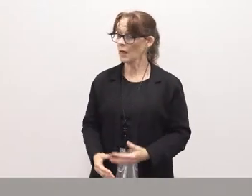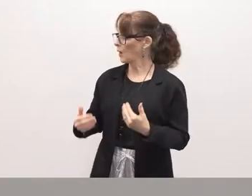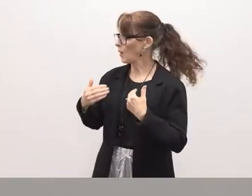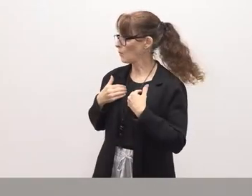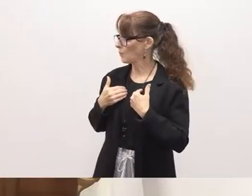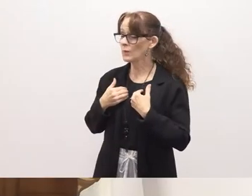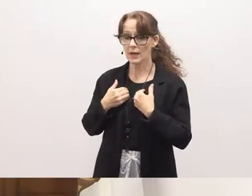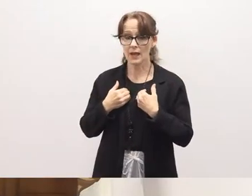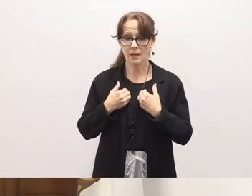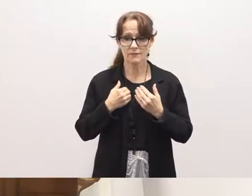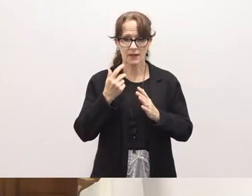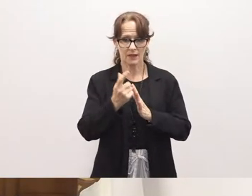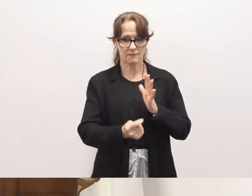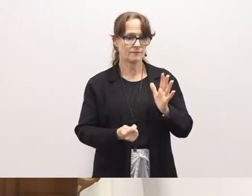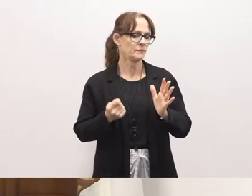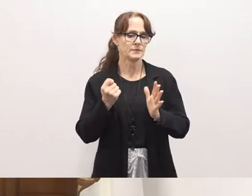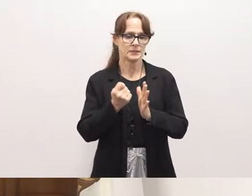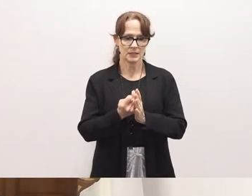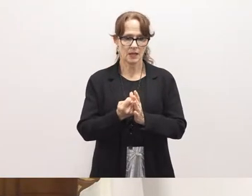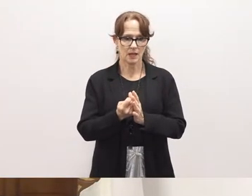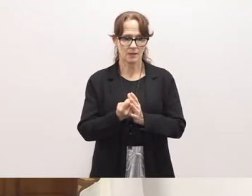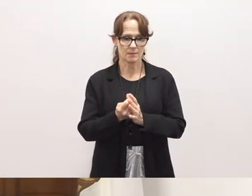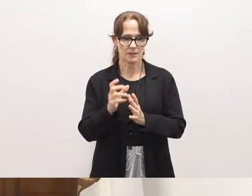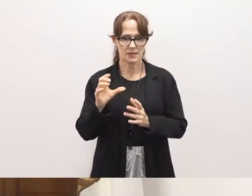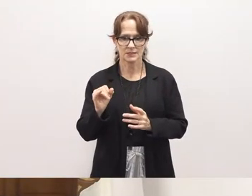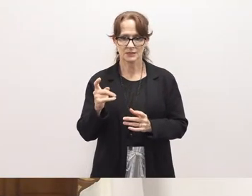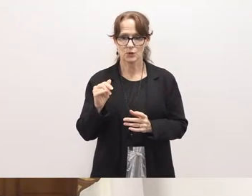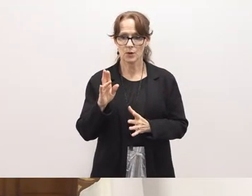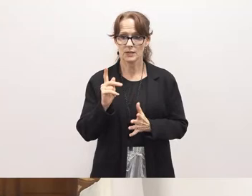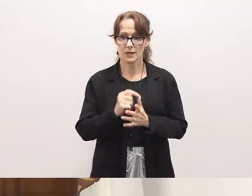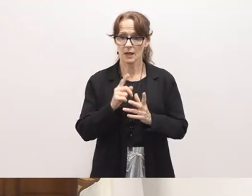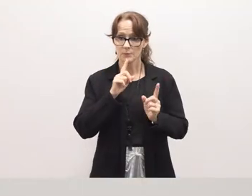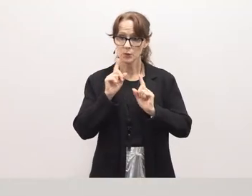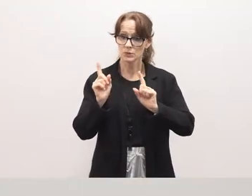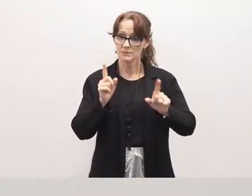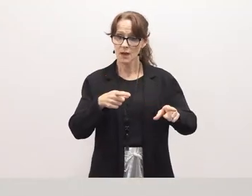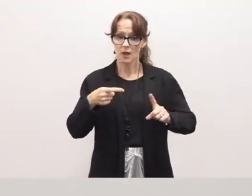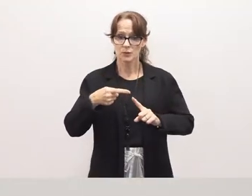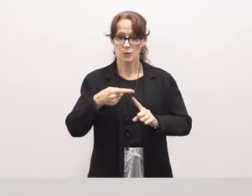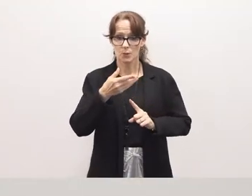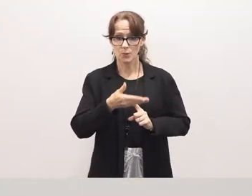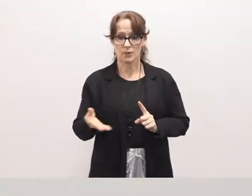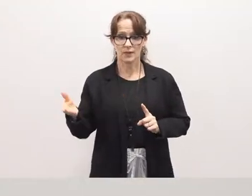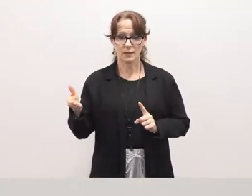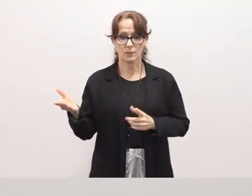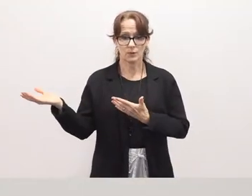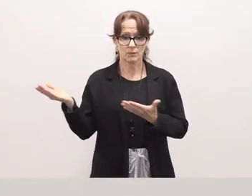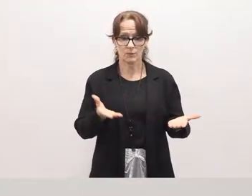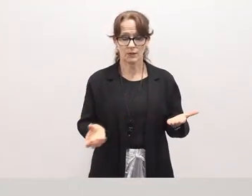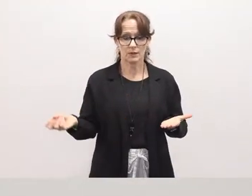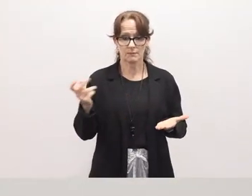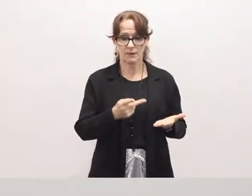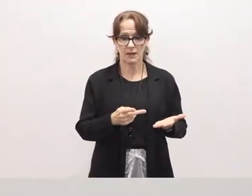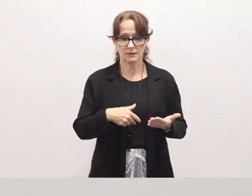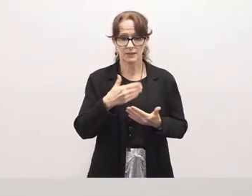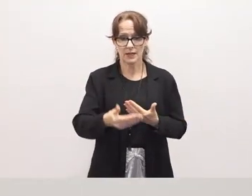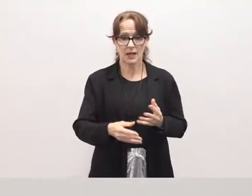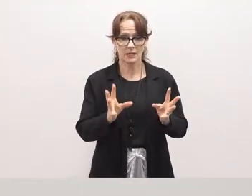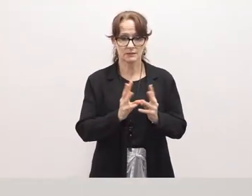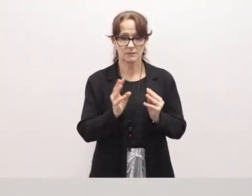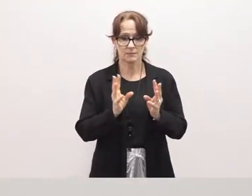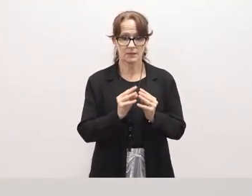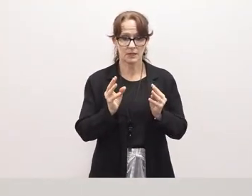have time, statutory time to respond to it. To where we can bring it back in the next board meeting. I